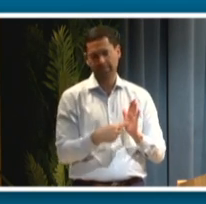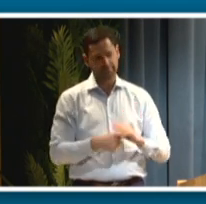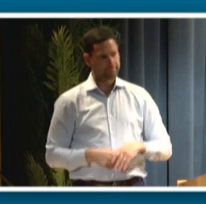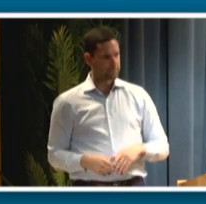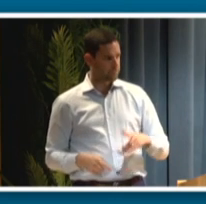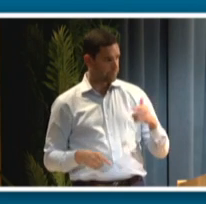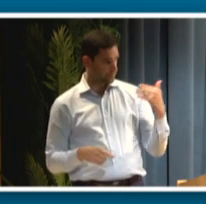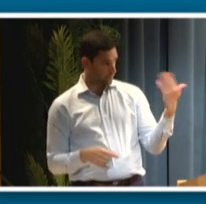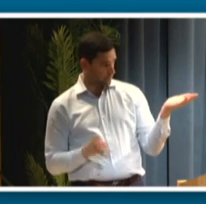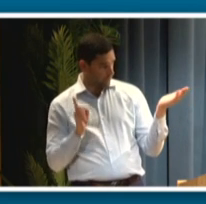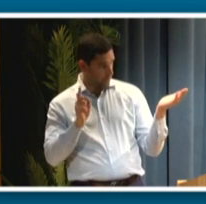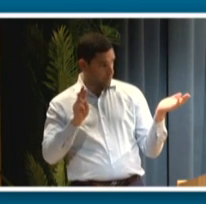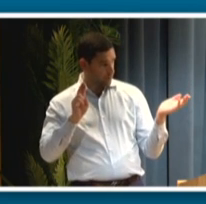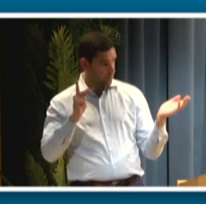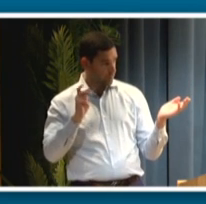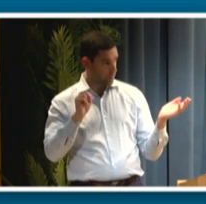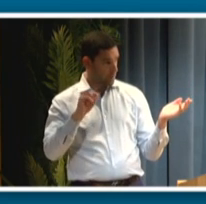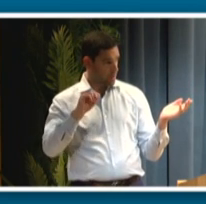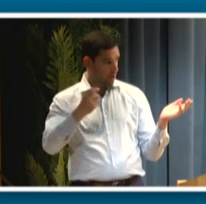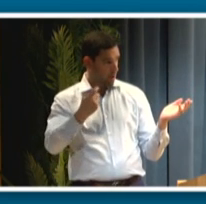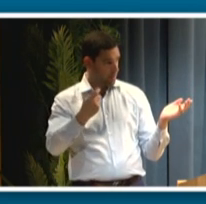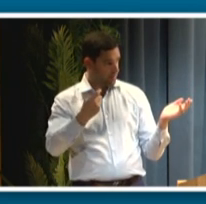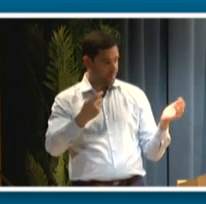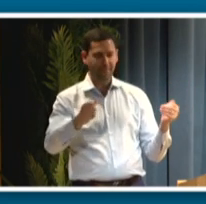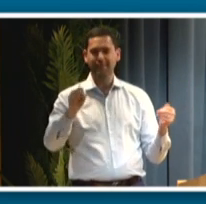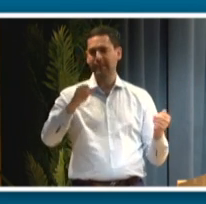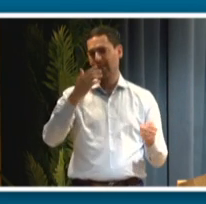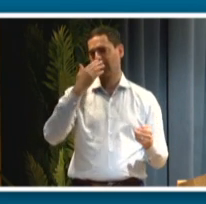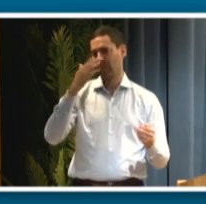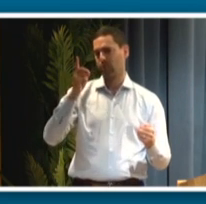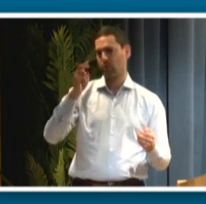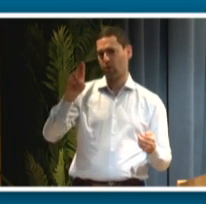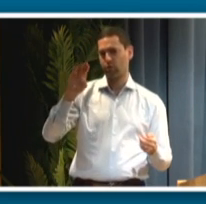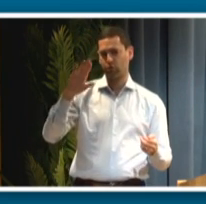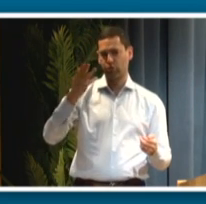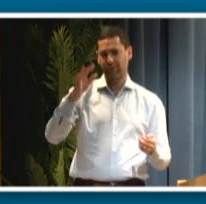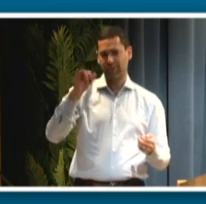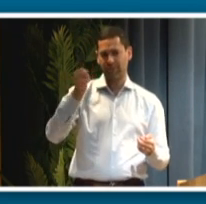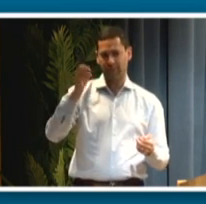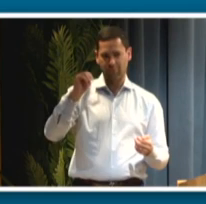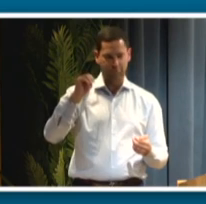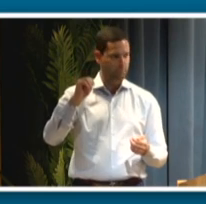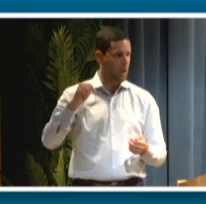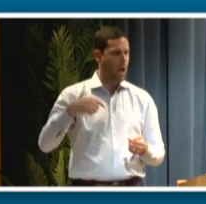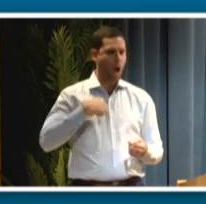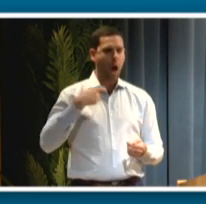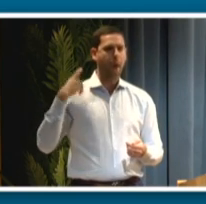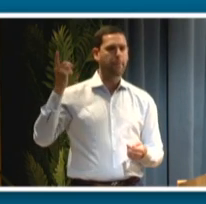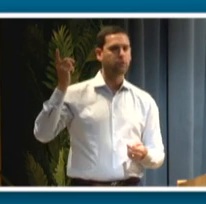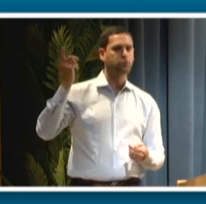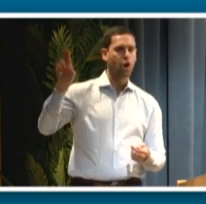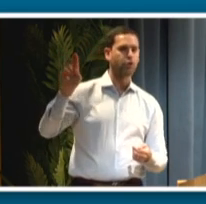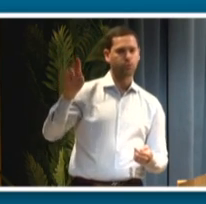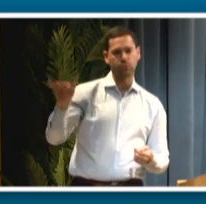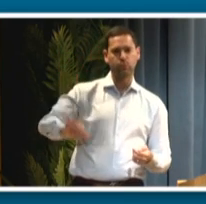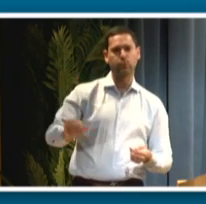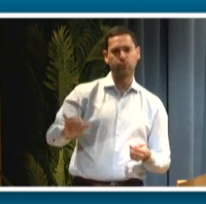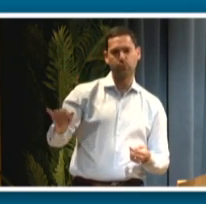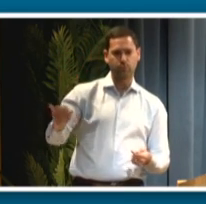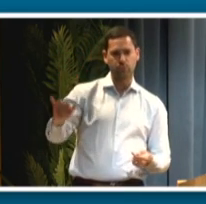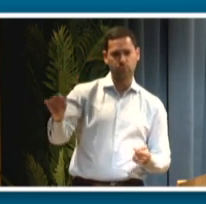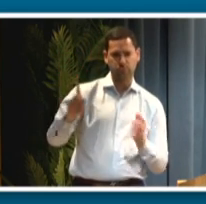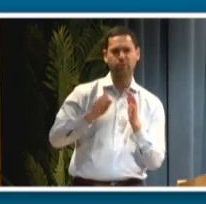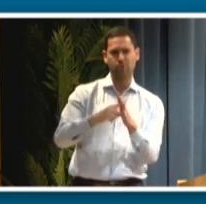has a question for you. I do, Dr. Chism. Thank you. I'm a big fan. I'm a doctor, too. Stop referring to me as Dr. Reynolds,